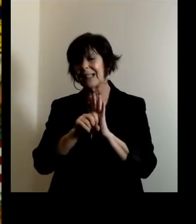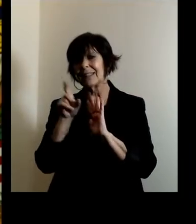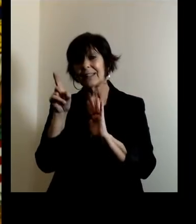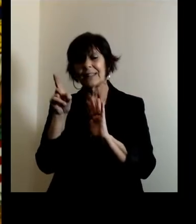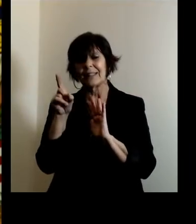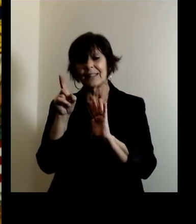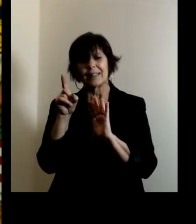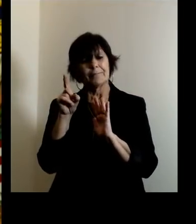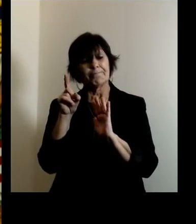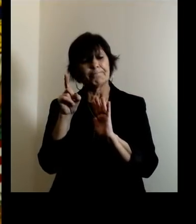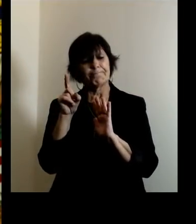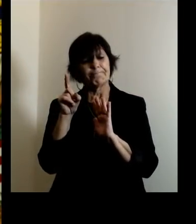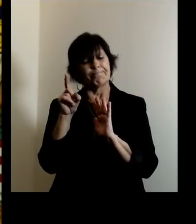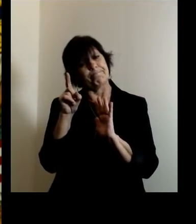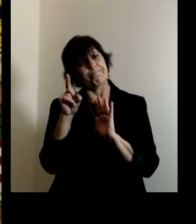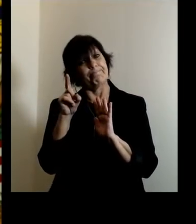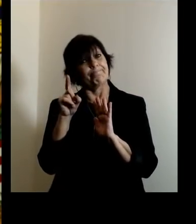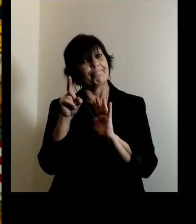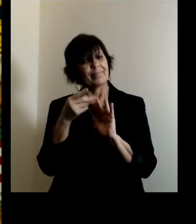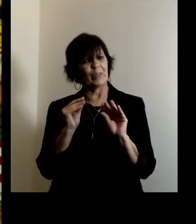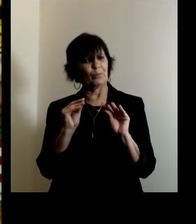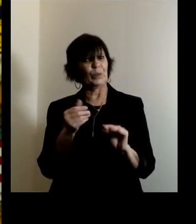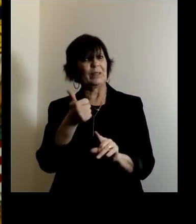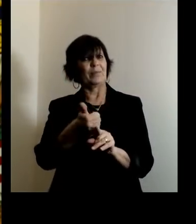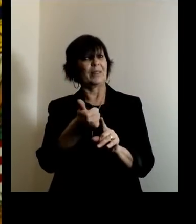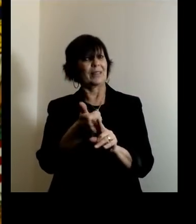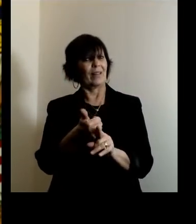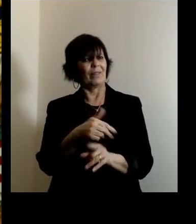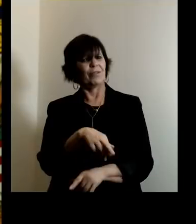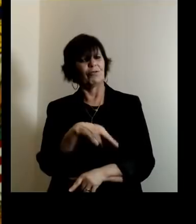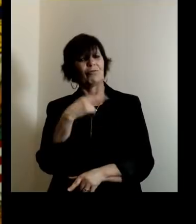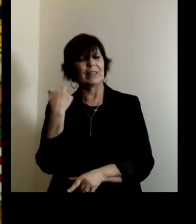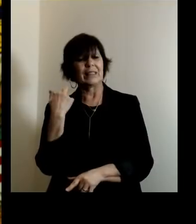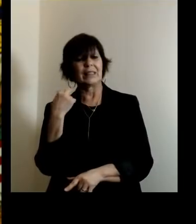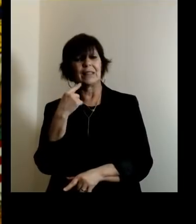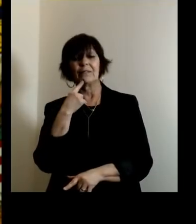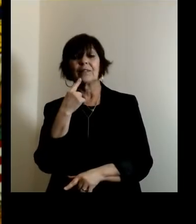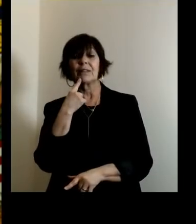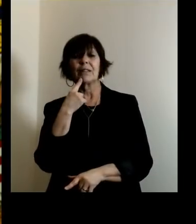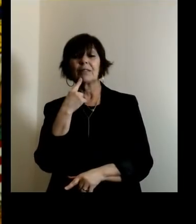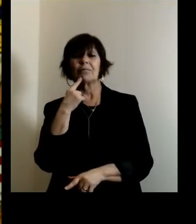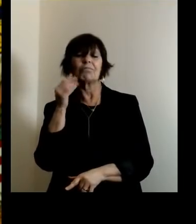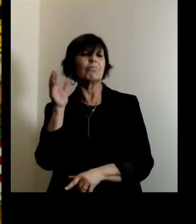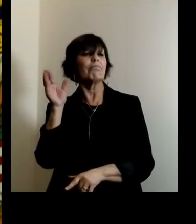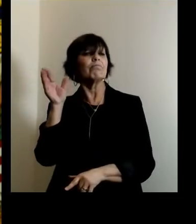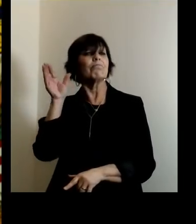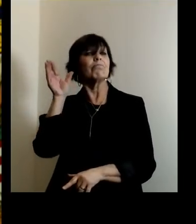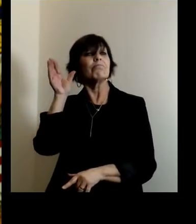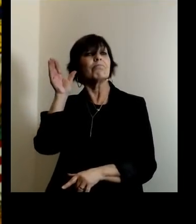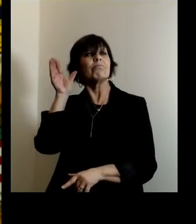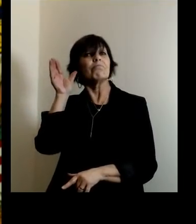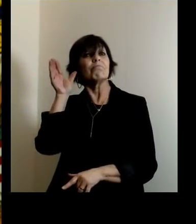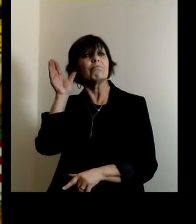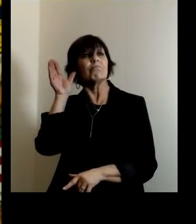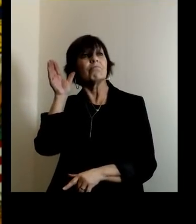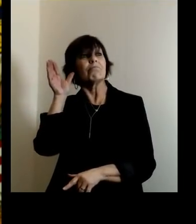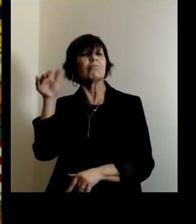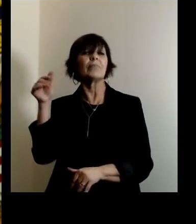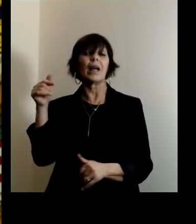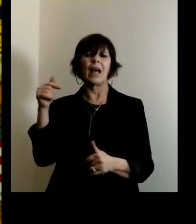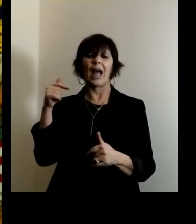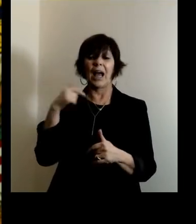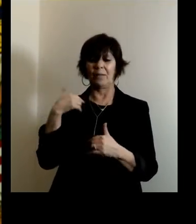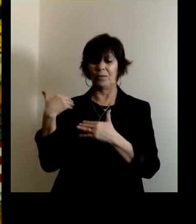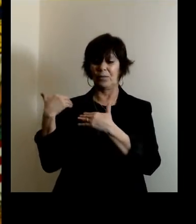and then he puts himself at risk of potentially saying, I'm going to be liable not just in a civil but potential